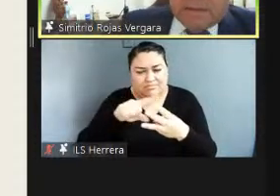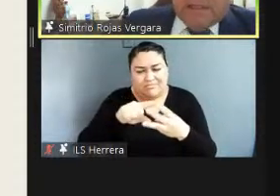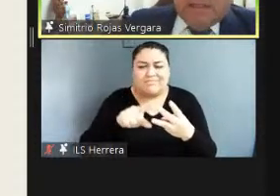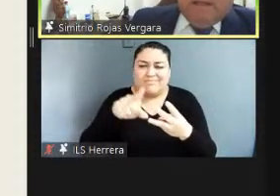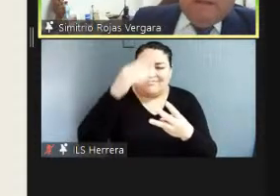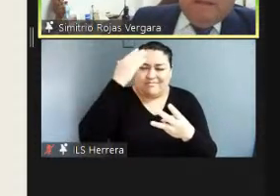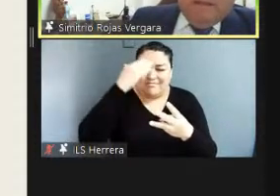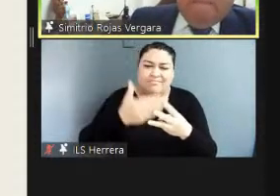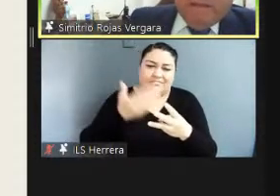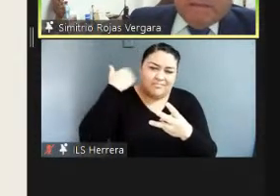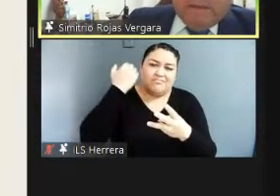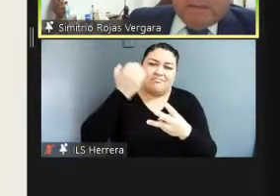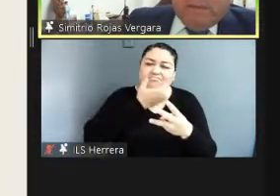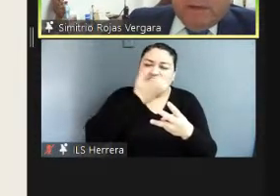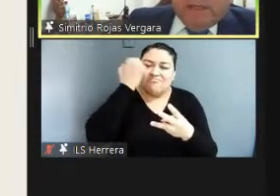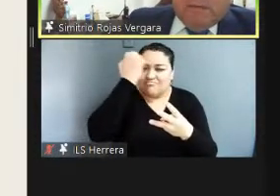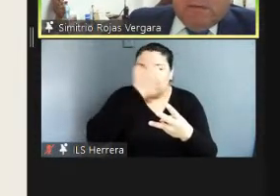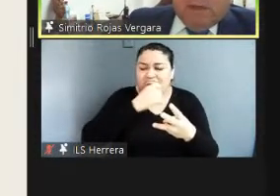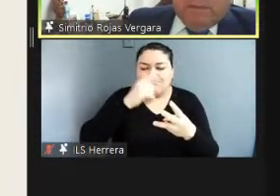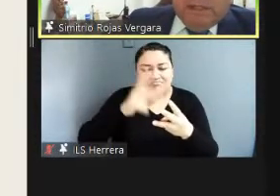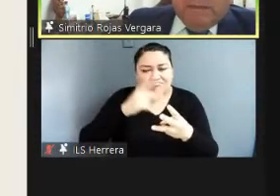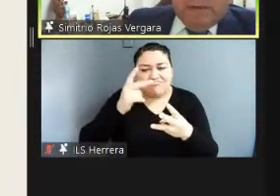our working horses,